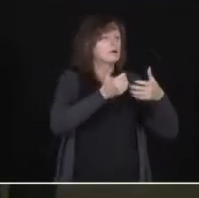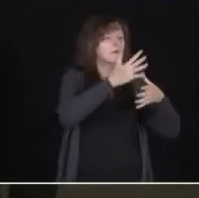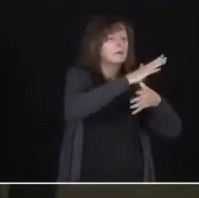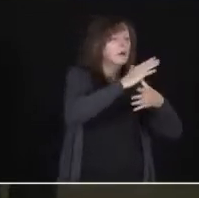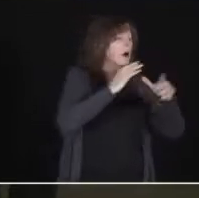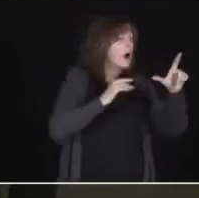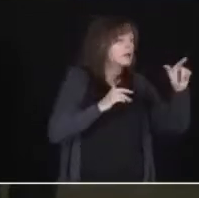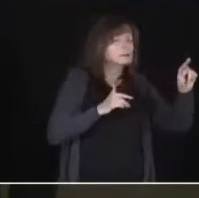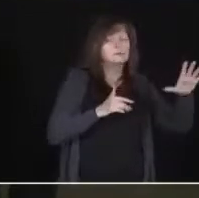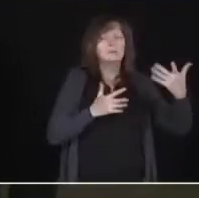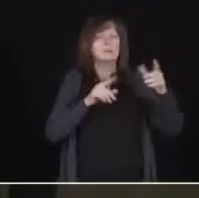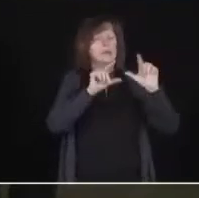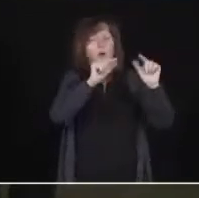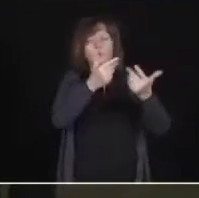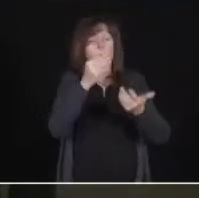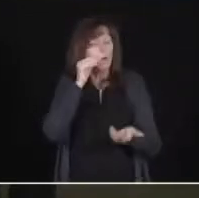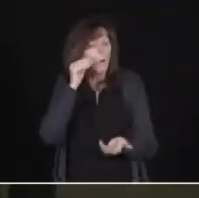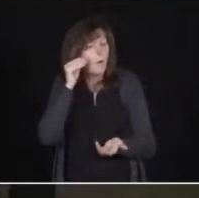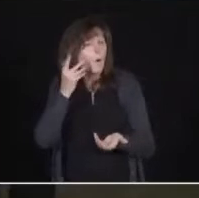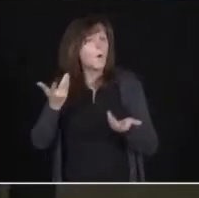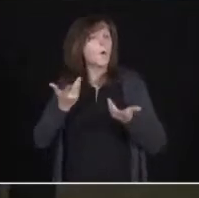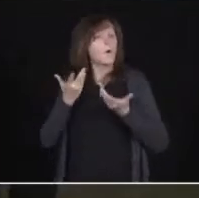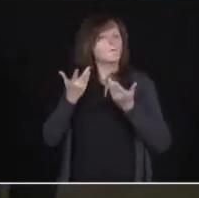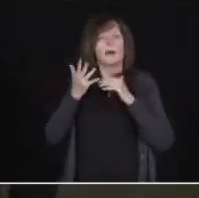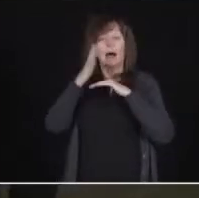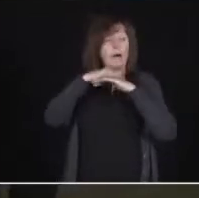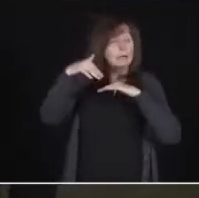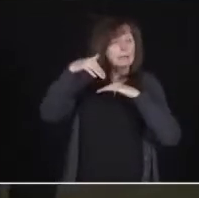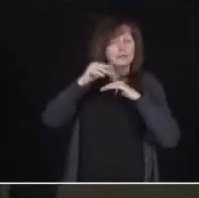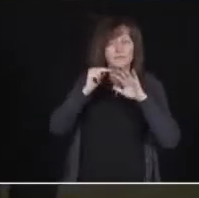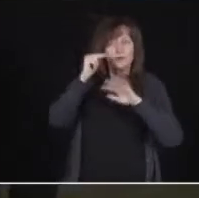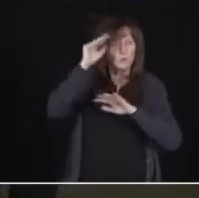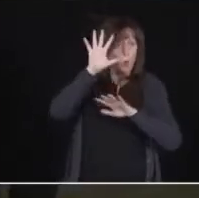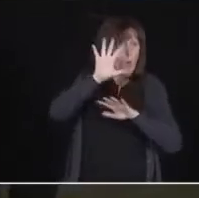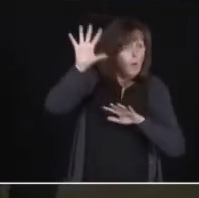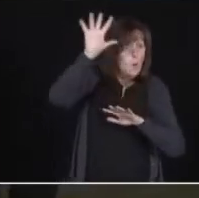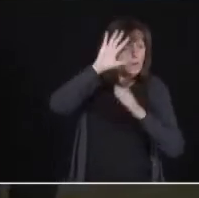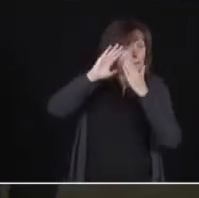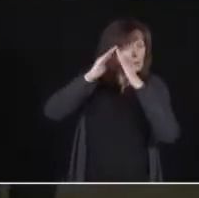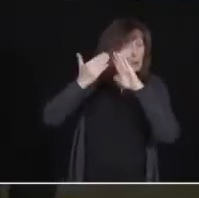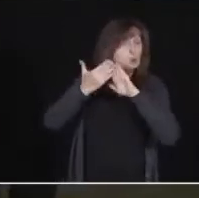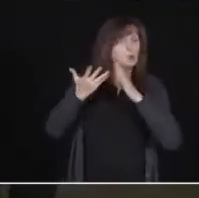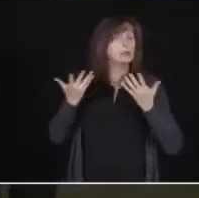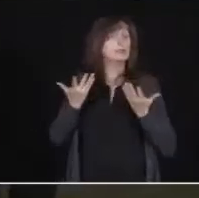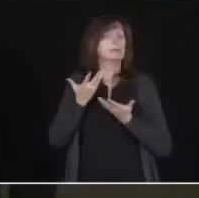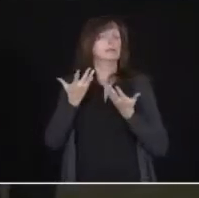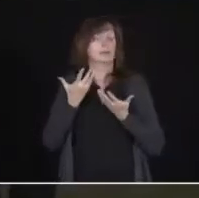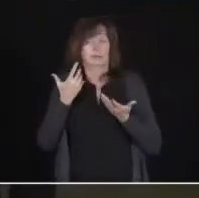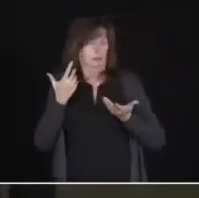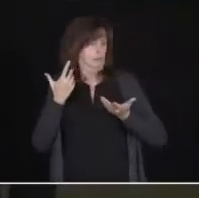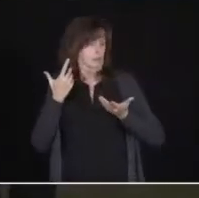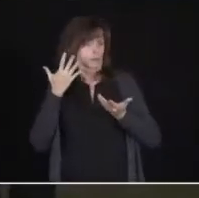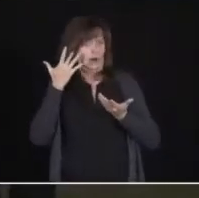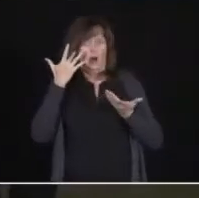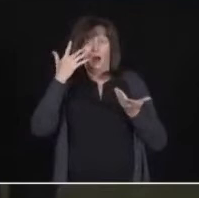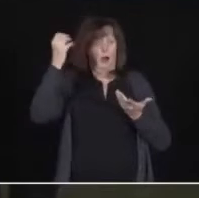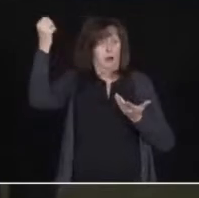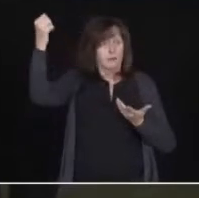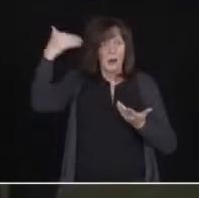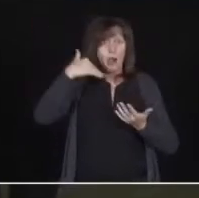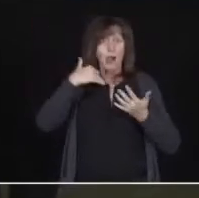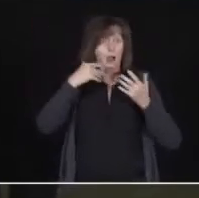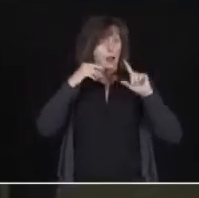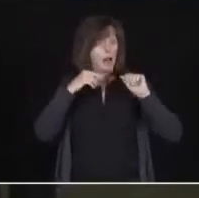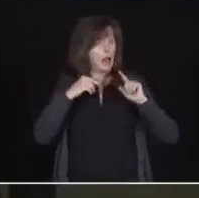care, First Nations up in the north that they need to see results right away. But this is what